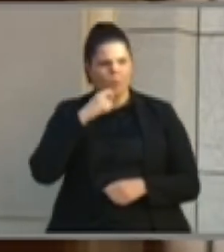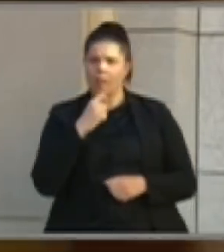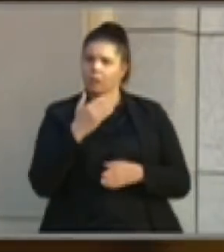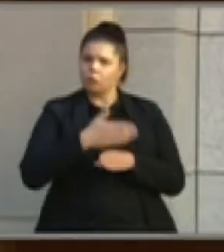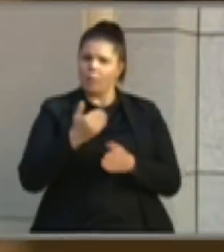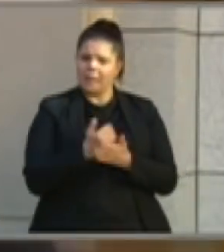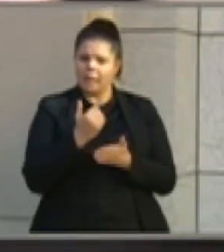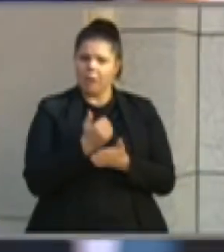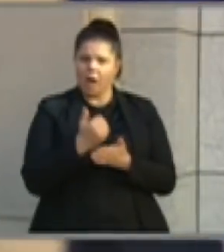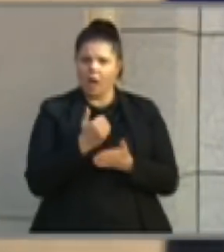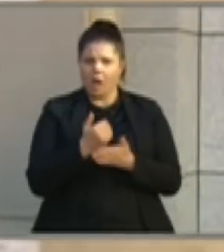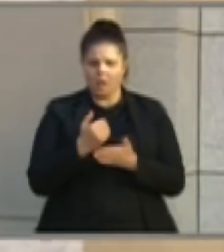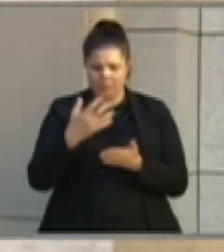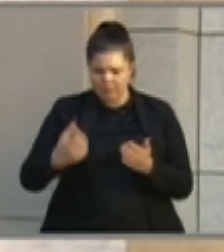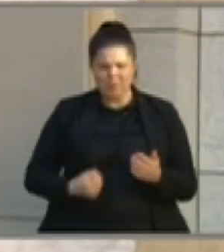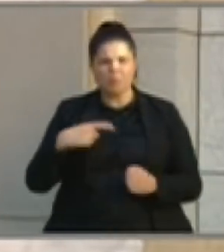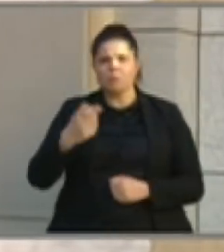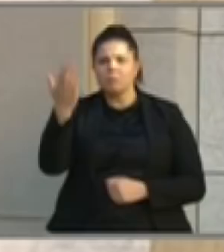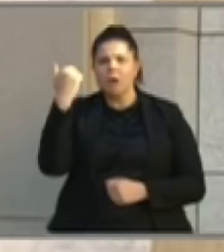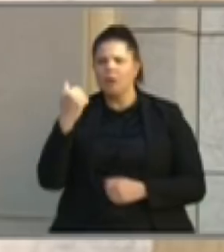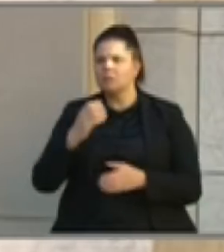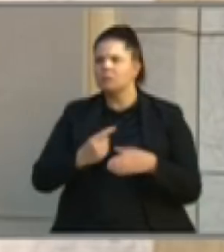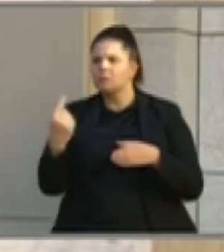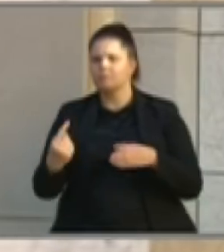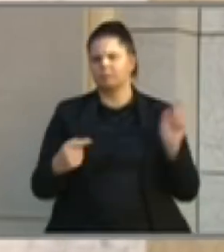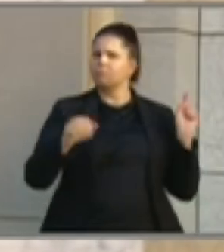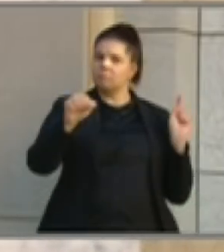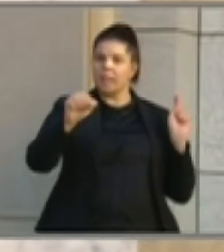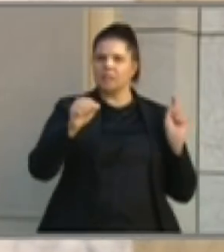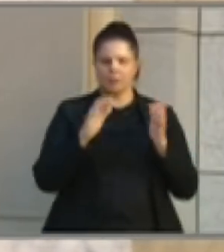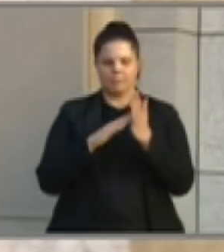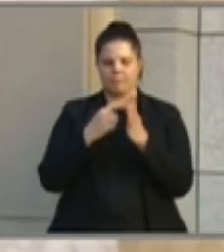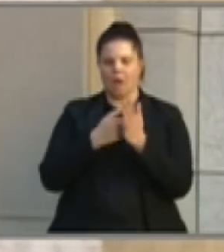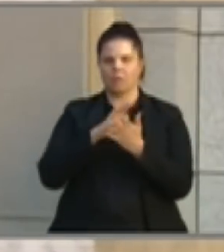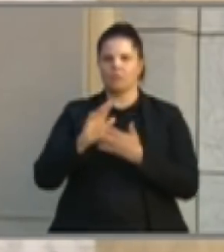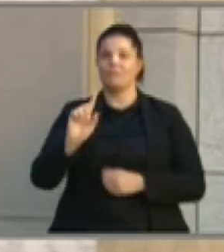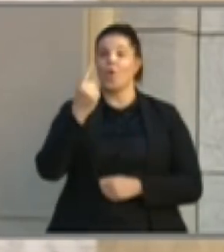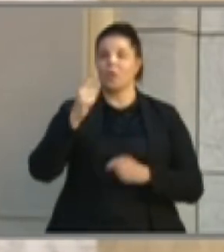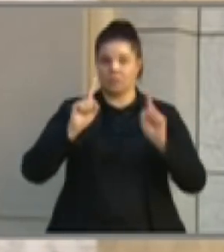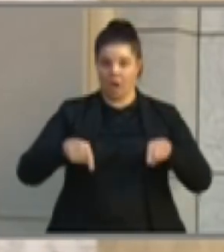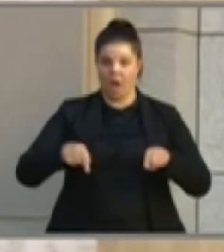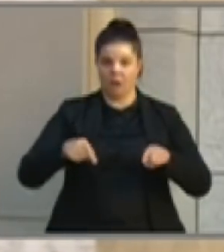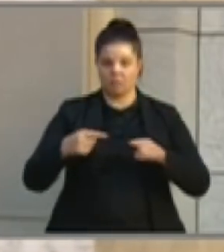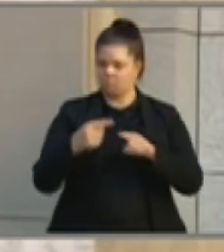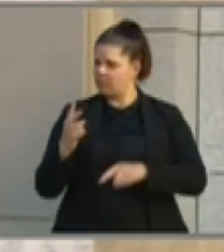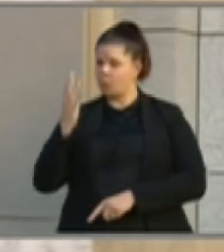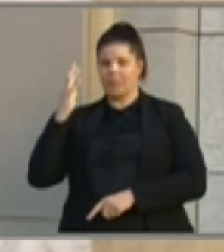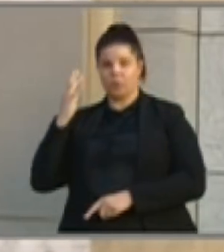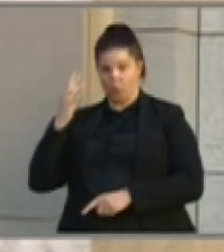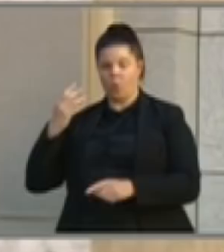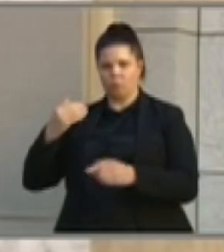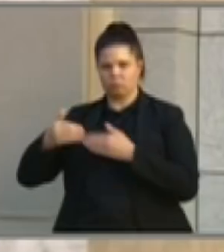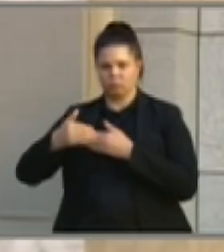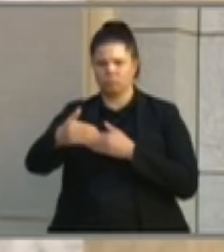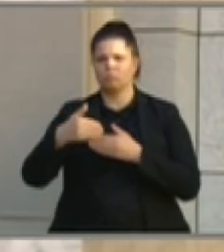have Yes, they will. It goes back to March the 1st. And so if you have employees